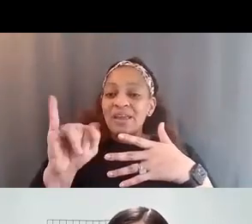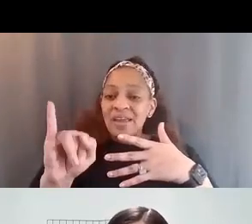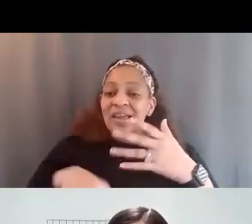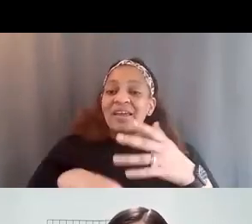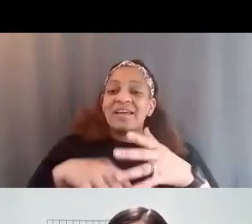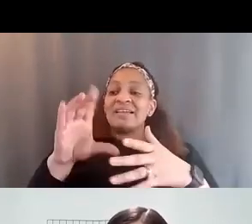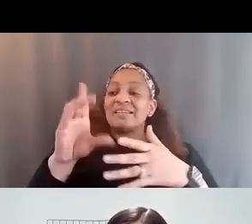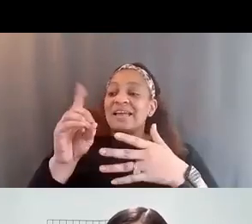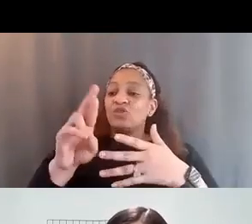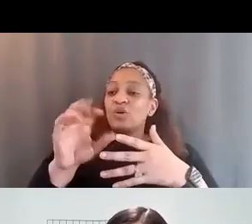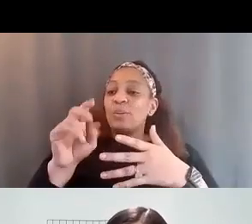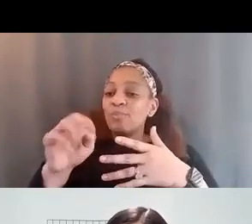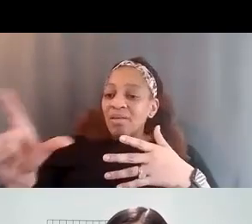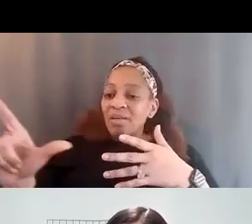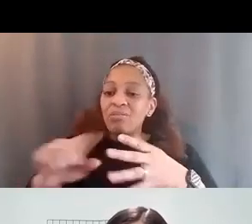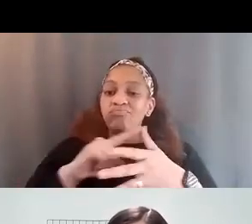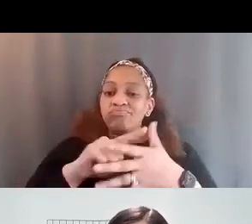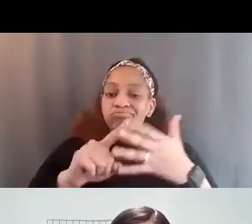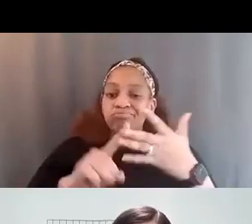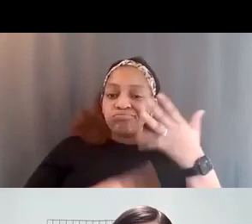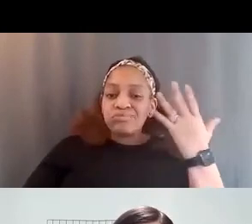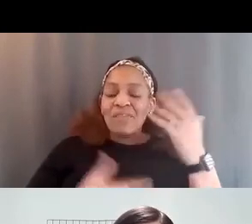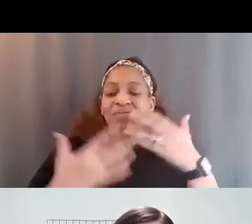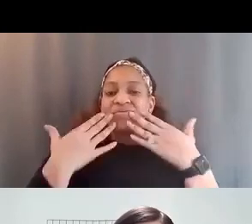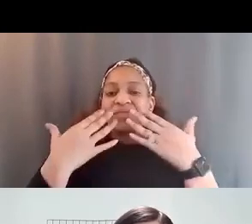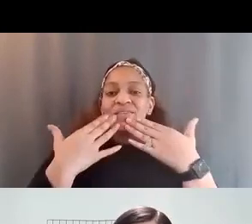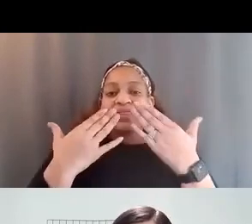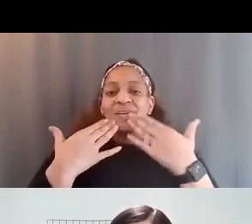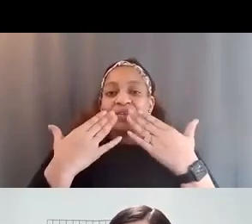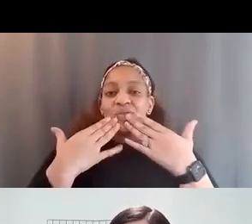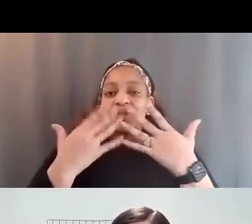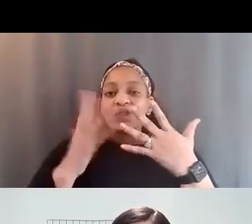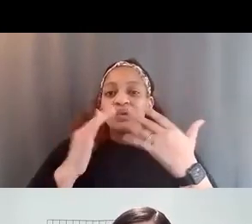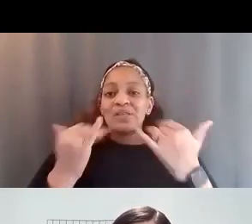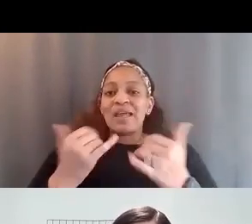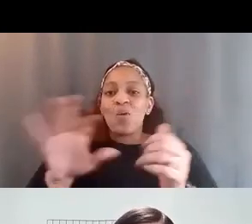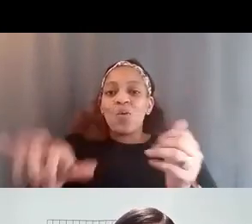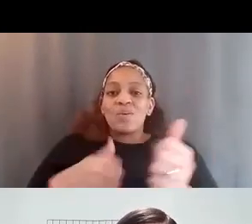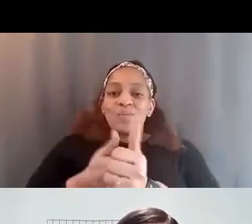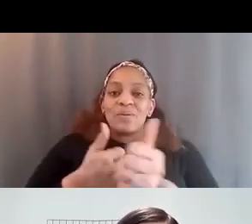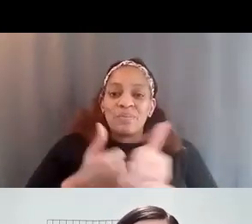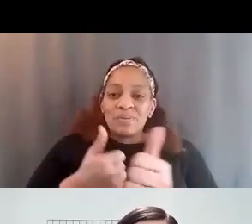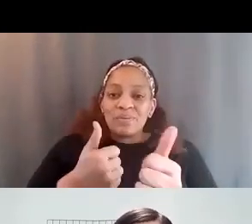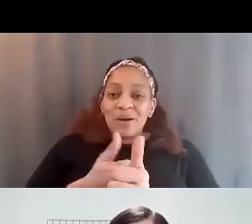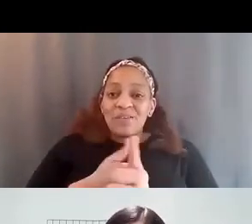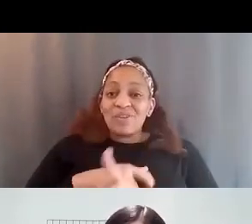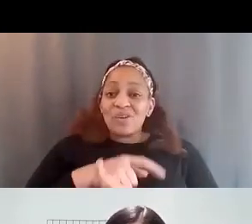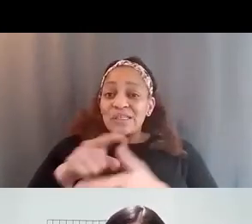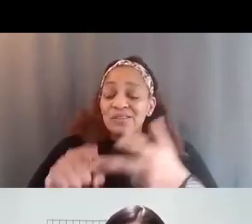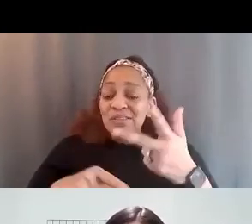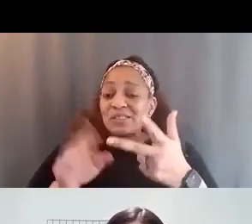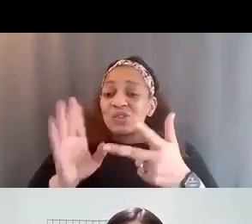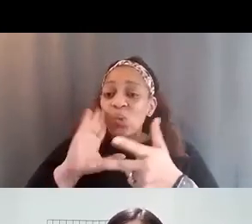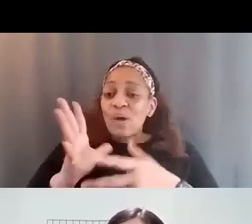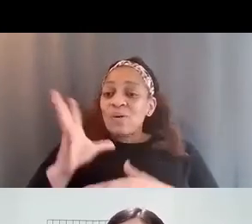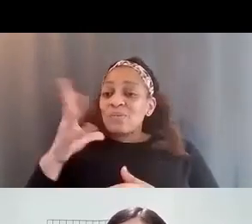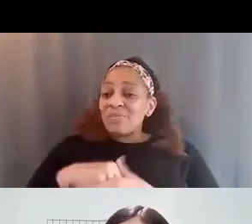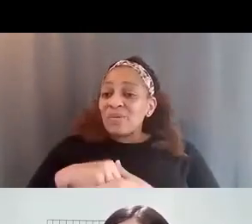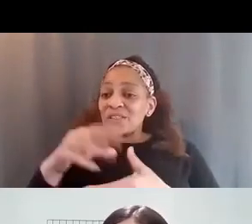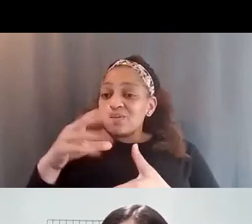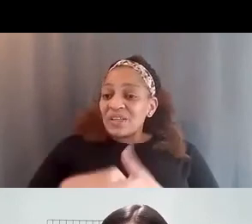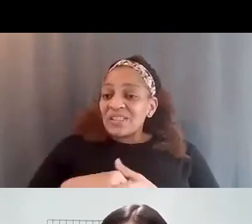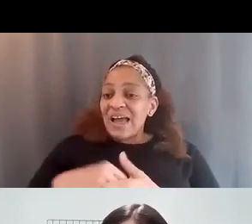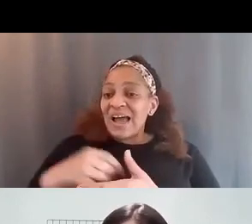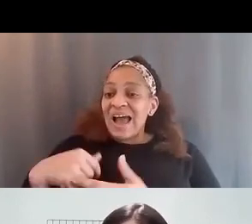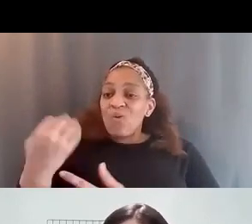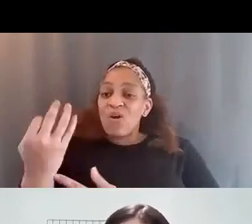you for answering the questions. And just as a reminder, Dr. Mills, Dr. Barawi, and Chris will be participating on our